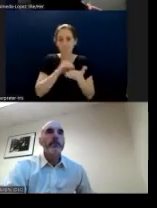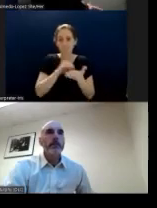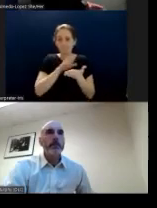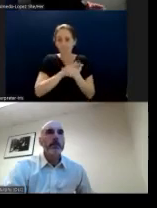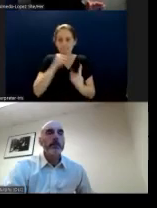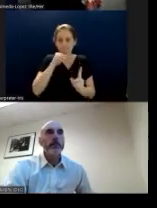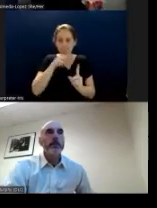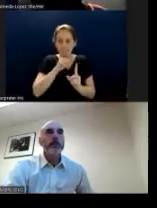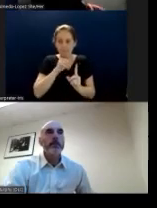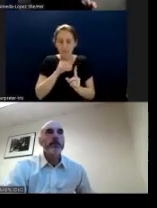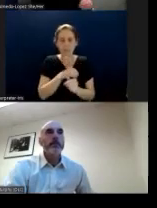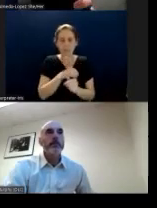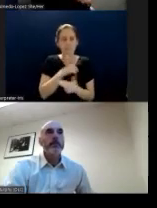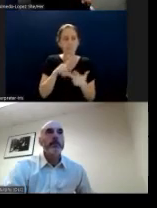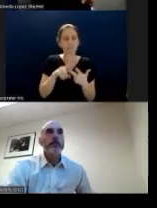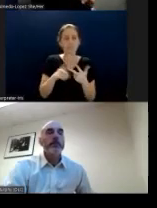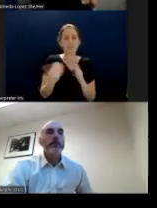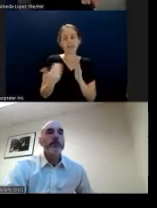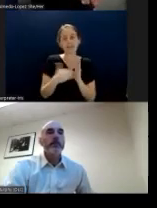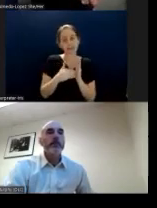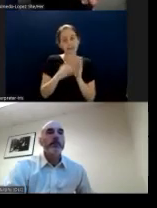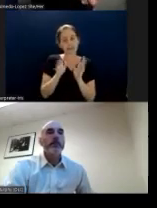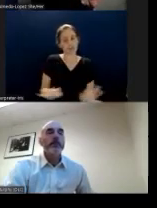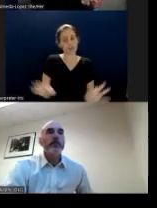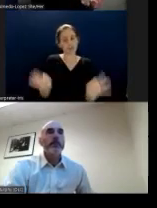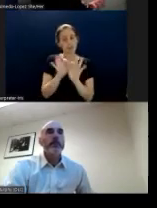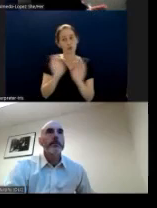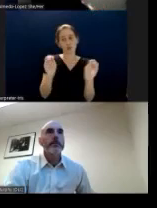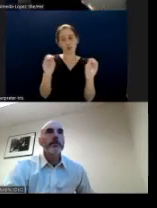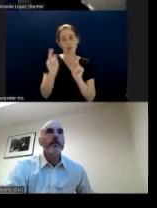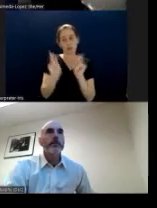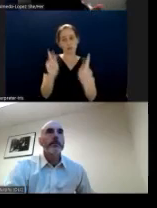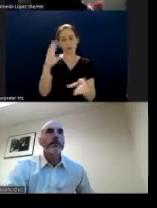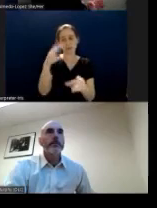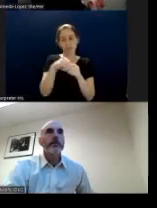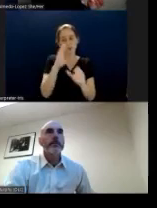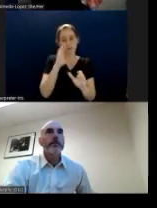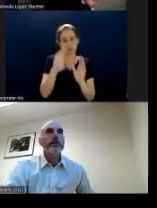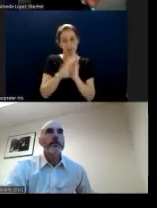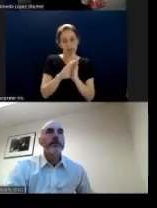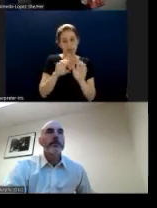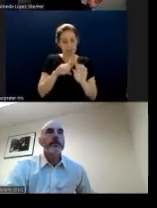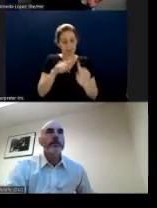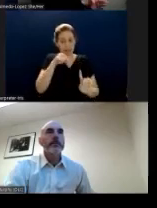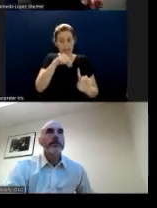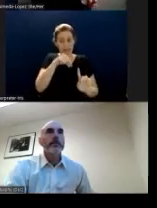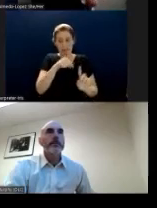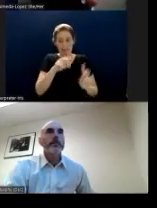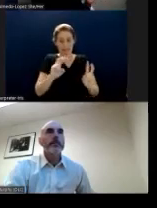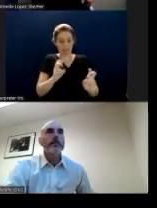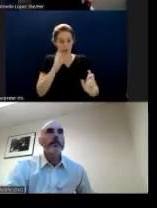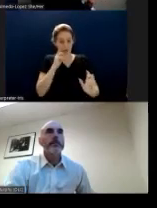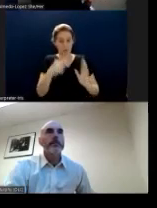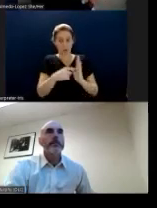seeing. Again, it's important not to take pictures of people, but it is important to try and get